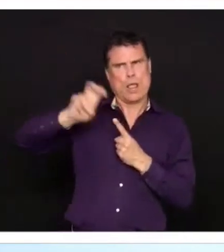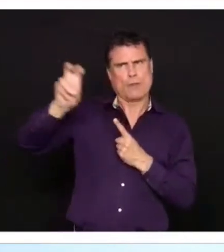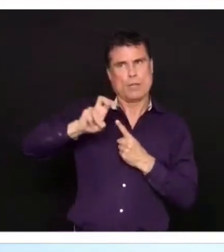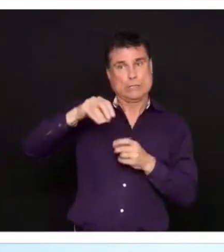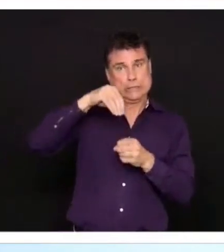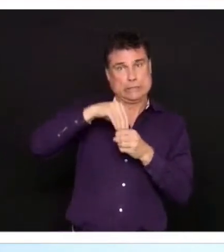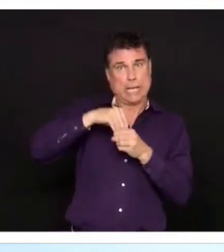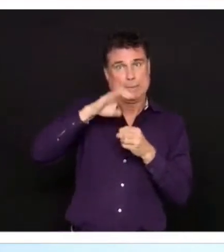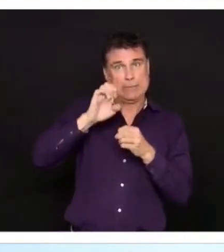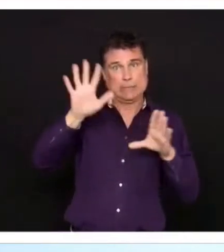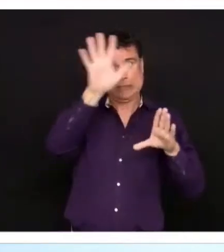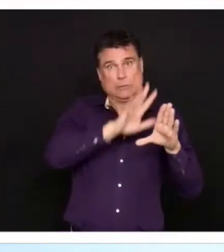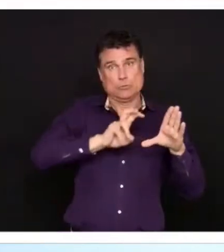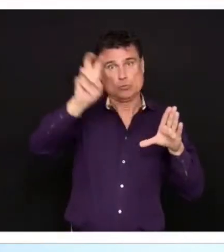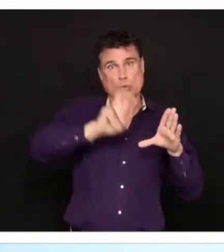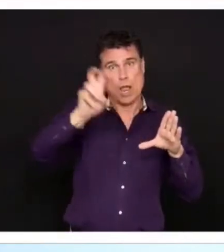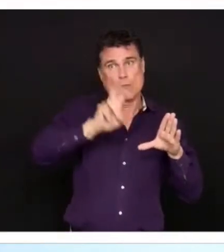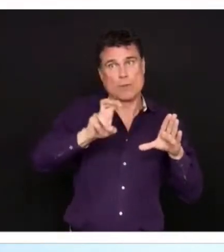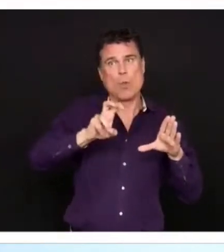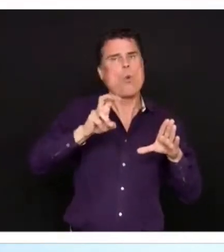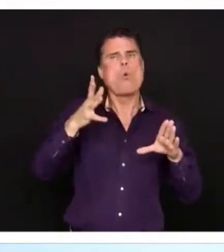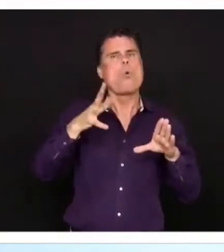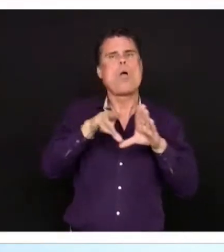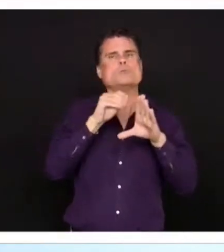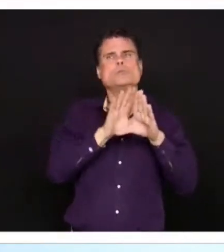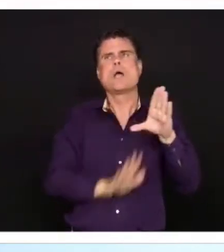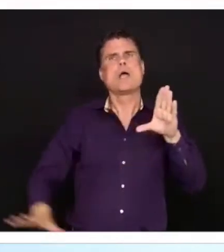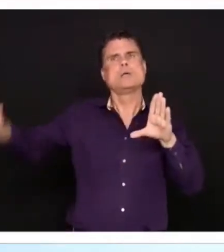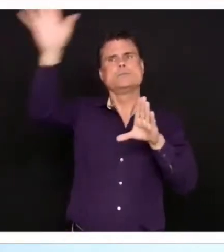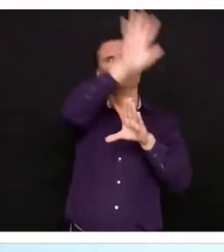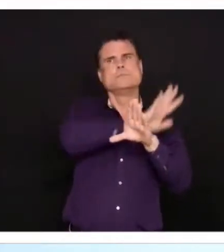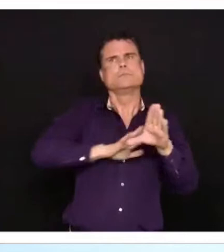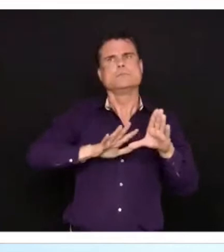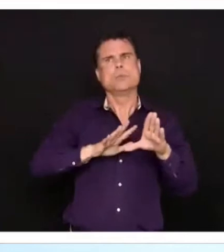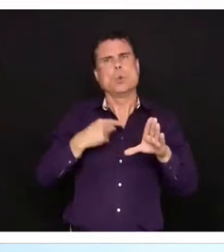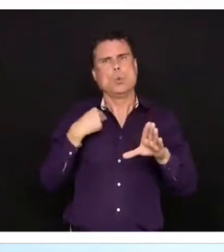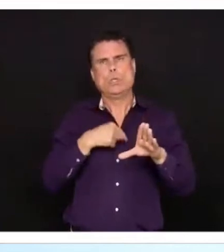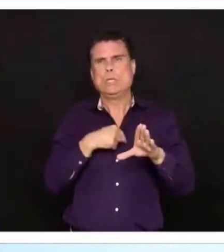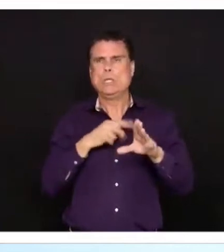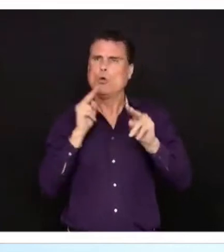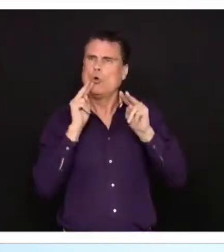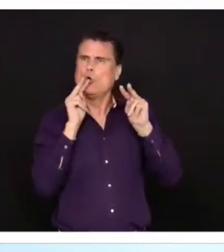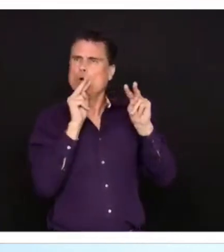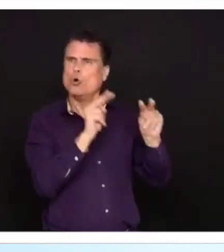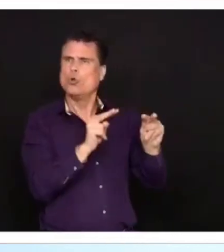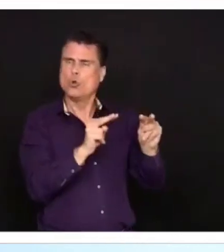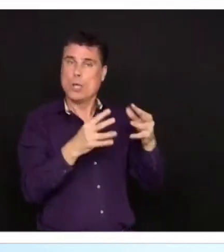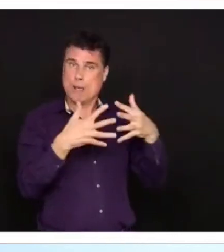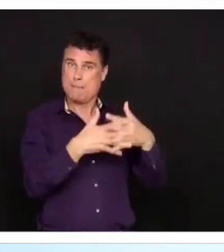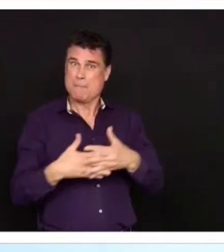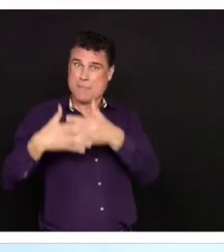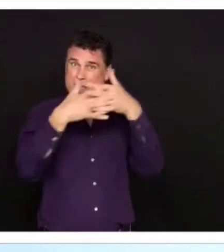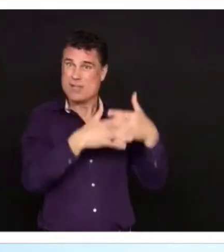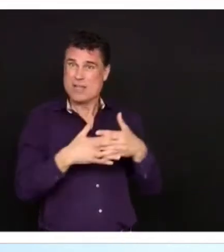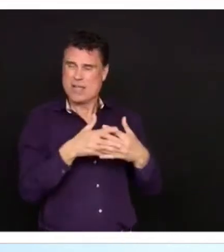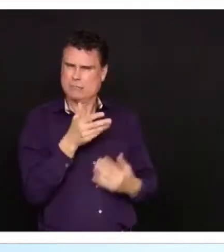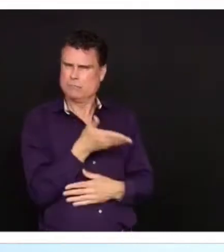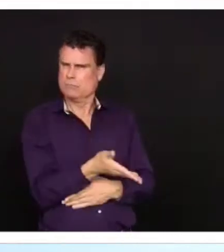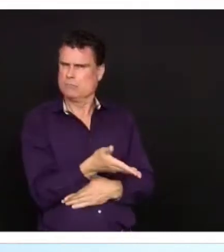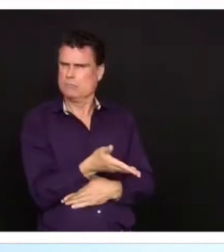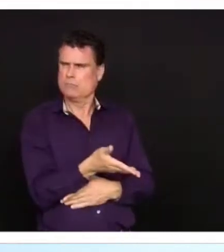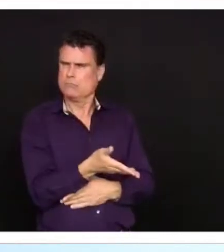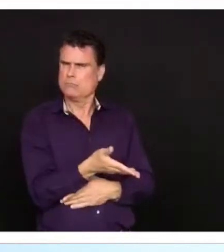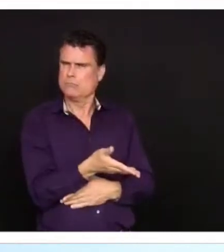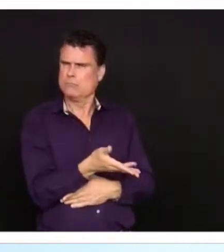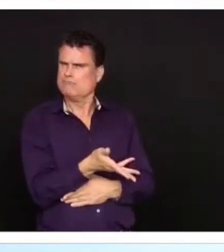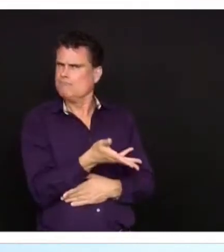to the south are behaving, is there any chance that any kind of normal, I know I had an airline host ask, are